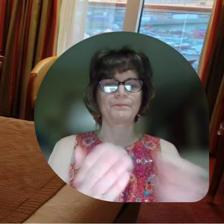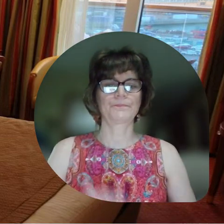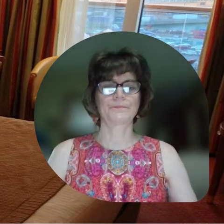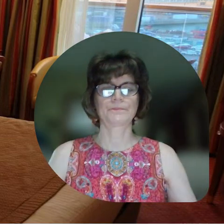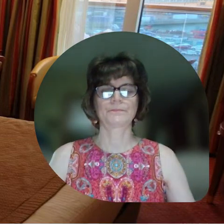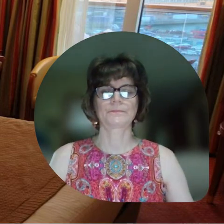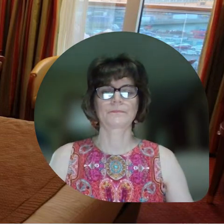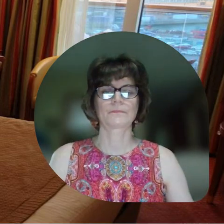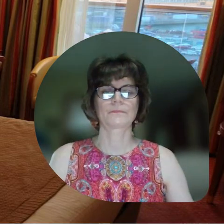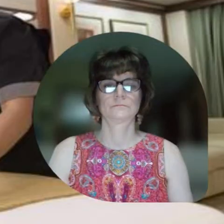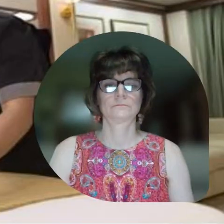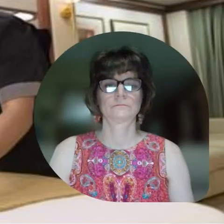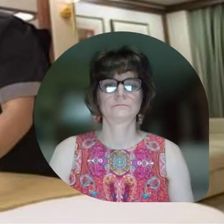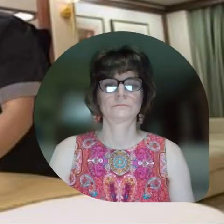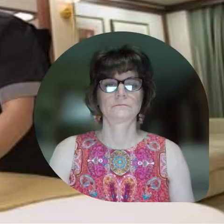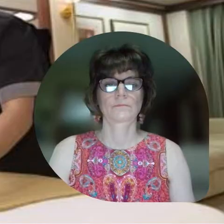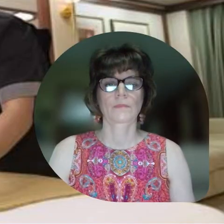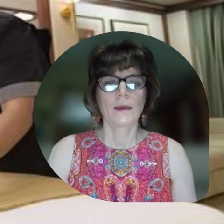stateroom.